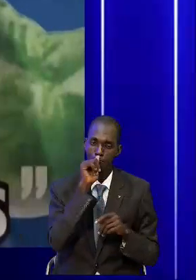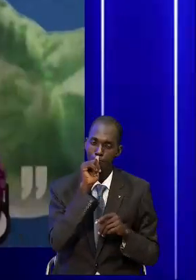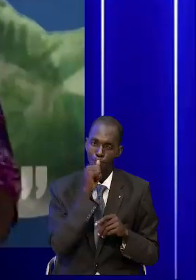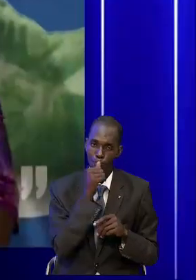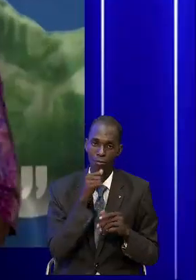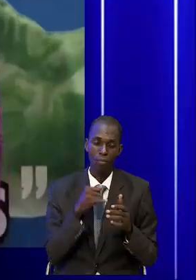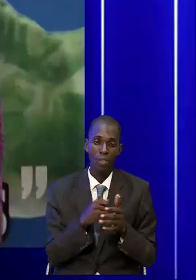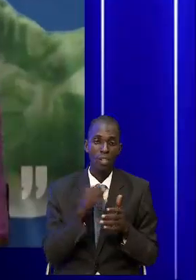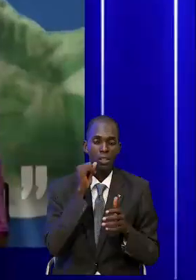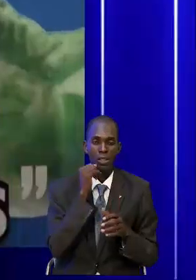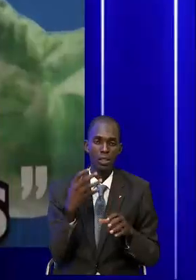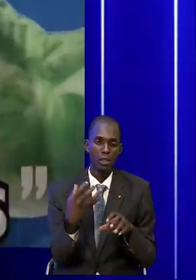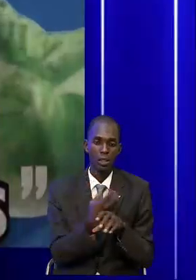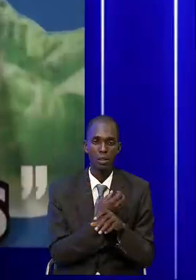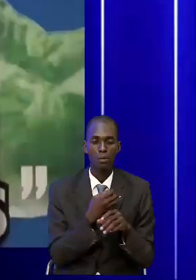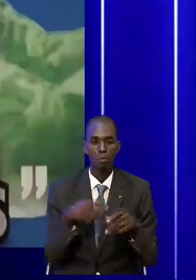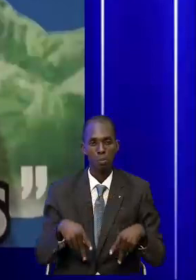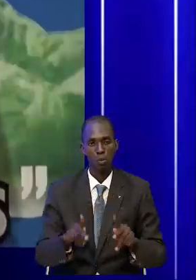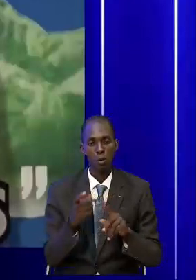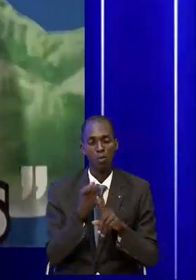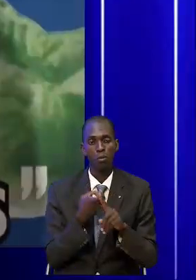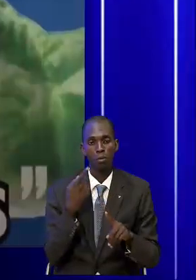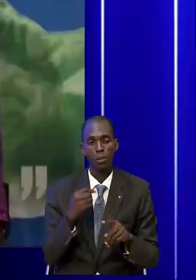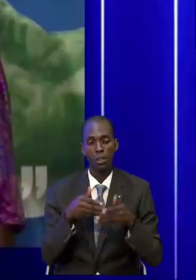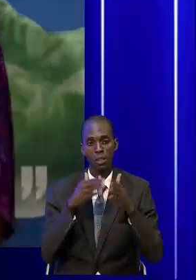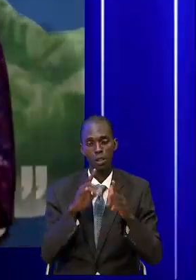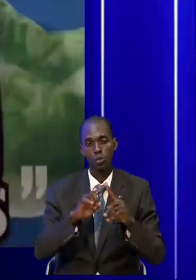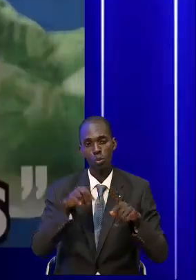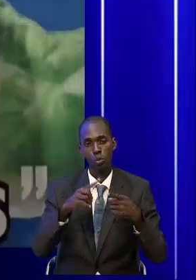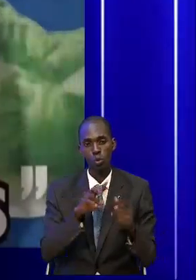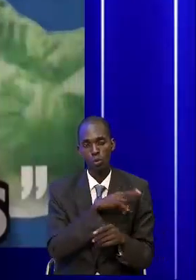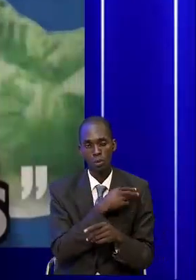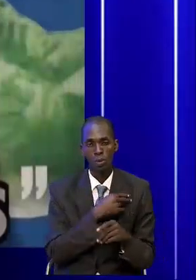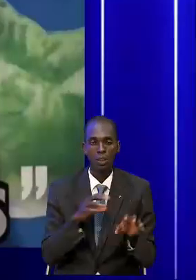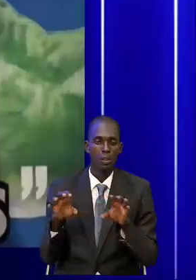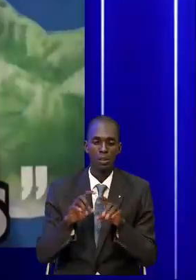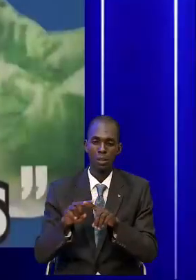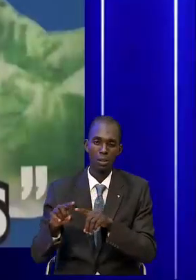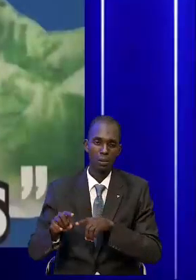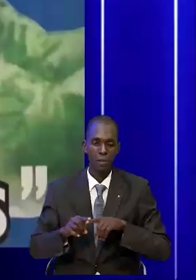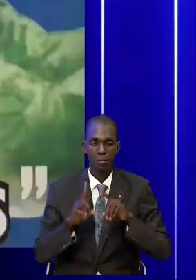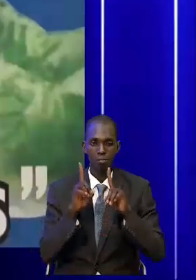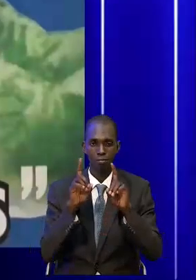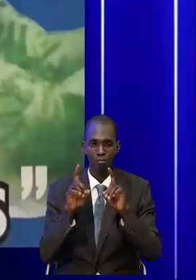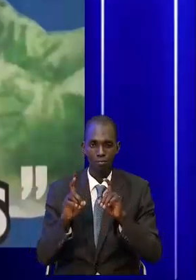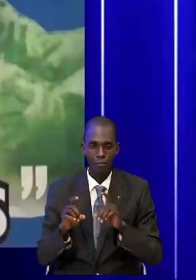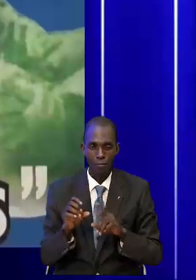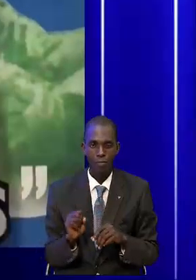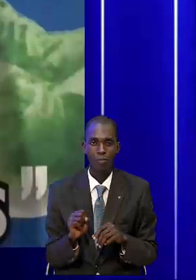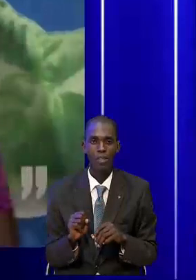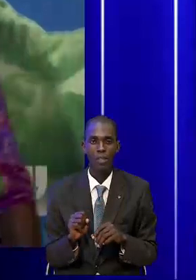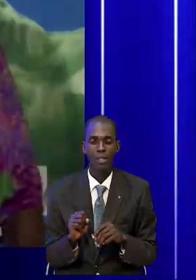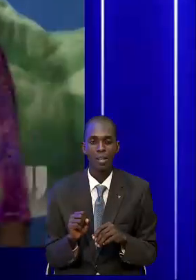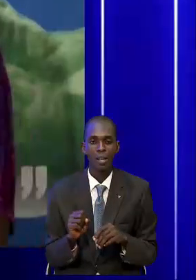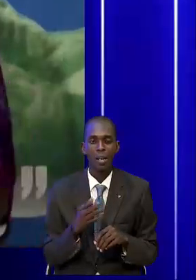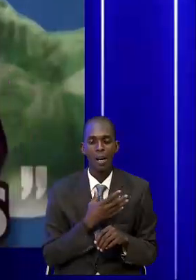was so severe that I cannot control it. I have to take permission from my leader and go to hospital.